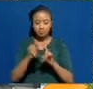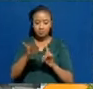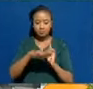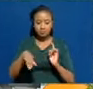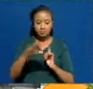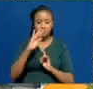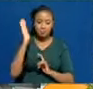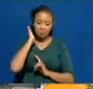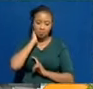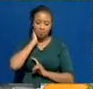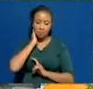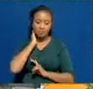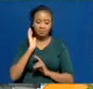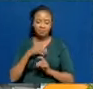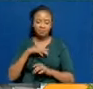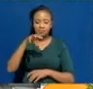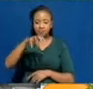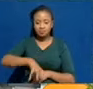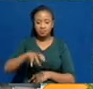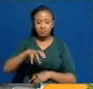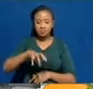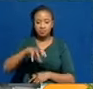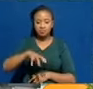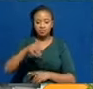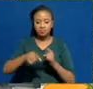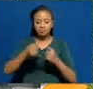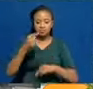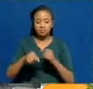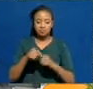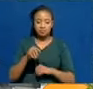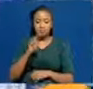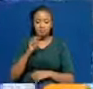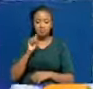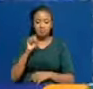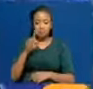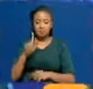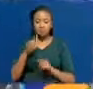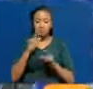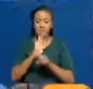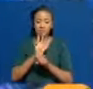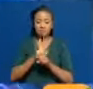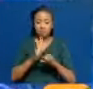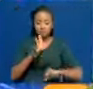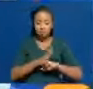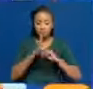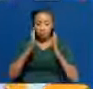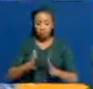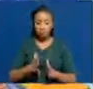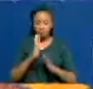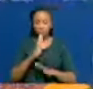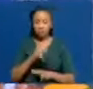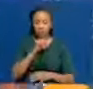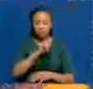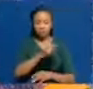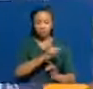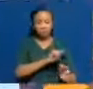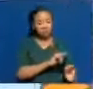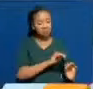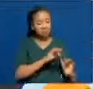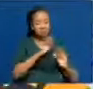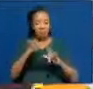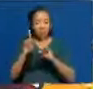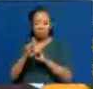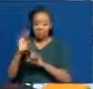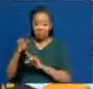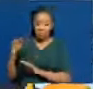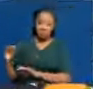in Murang'a in the penultimate round of the National Super League. Now, thousands of football fans from both Shabana and Murang'a Seal made their